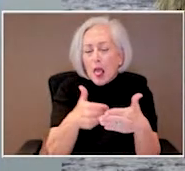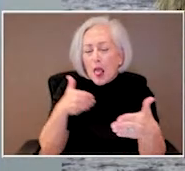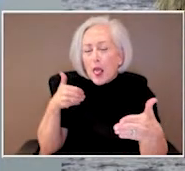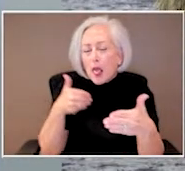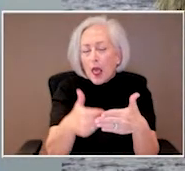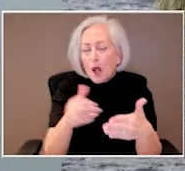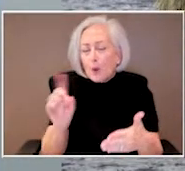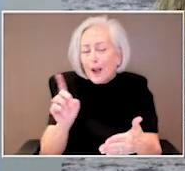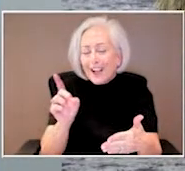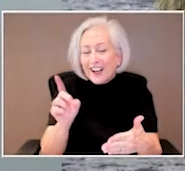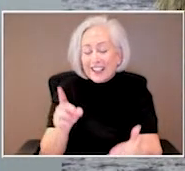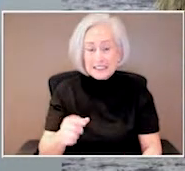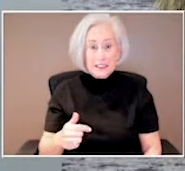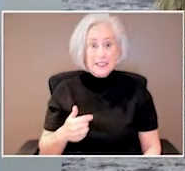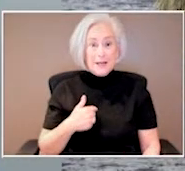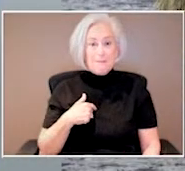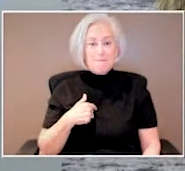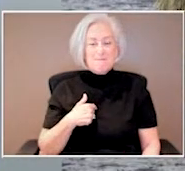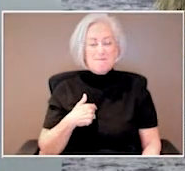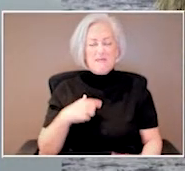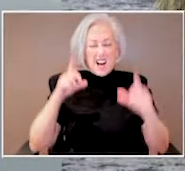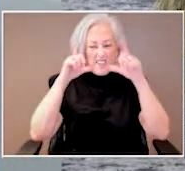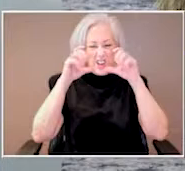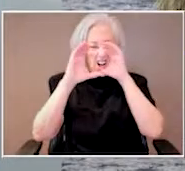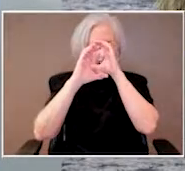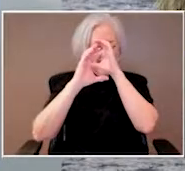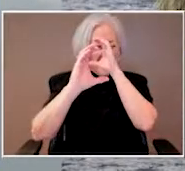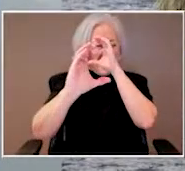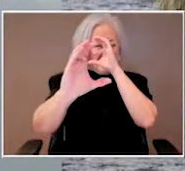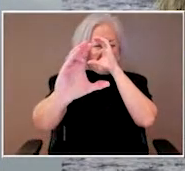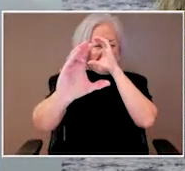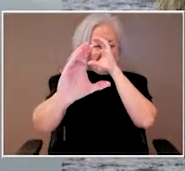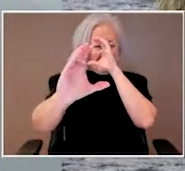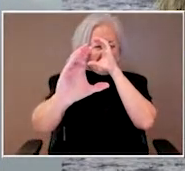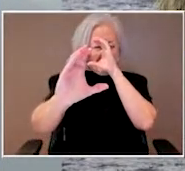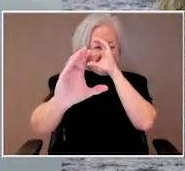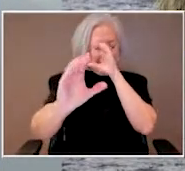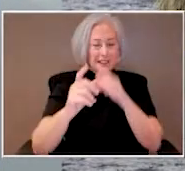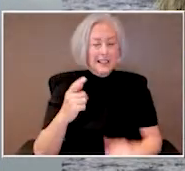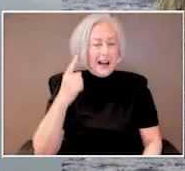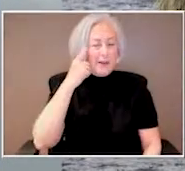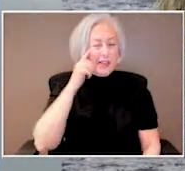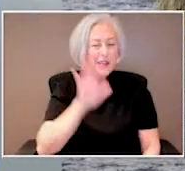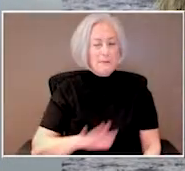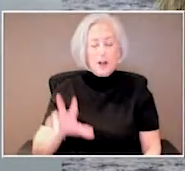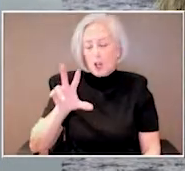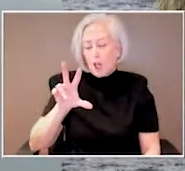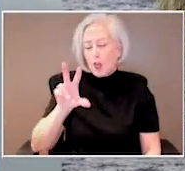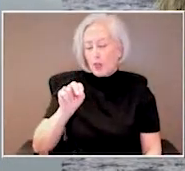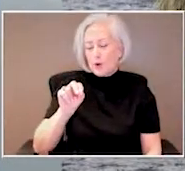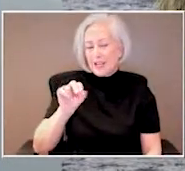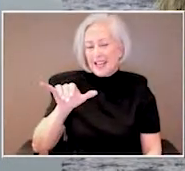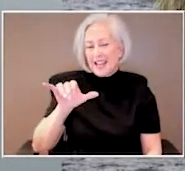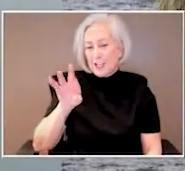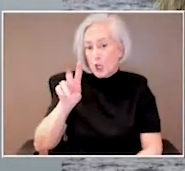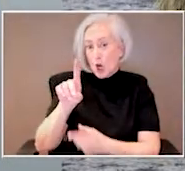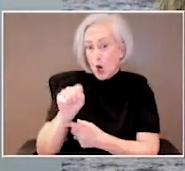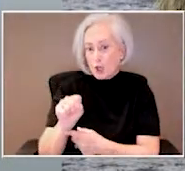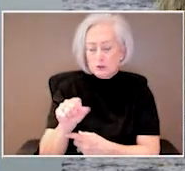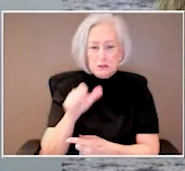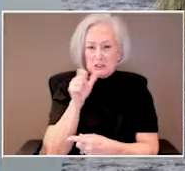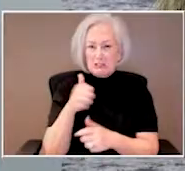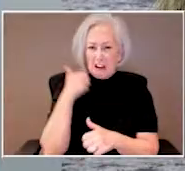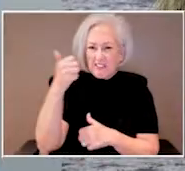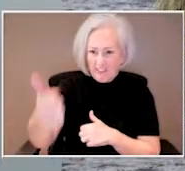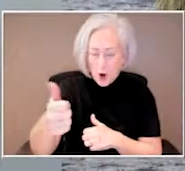going to say, the lens is pretty good. I'm probably 30 yards. Okay. Not that far. The interesting thing in this